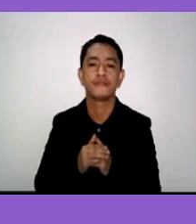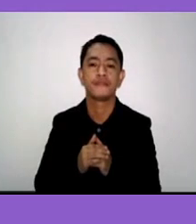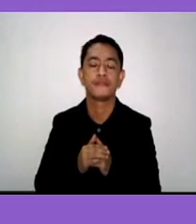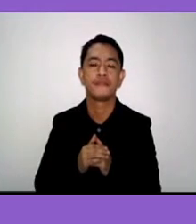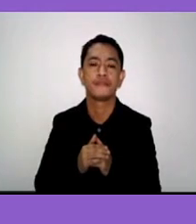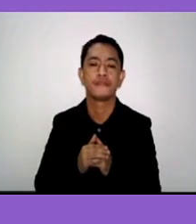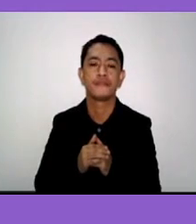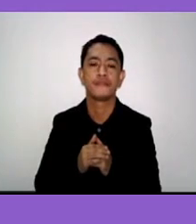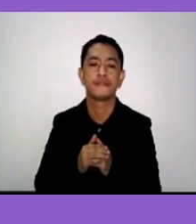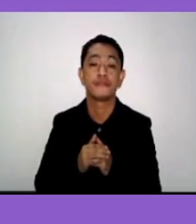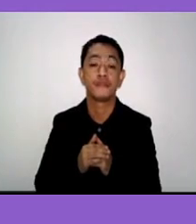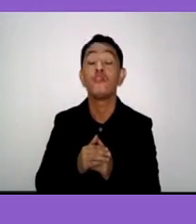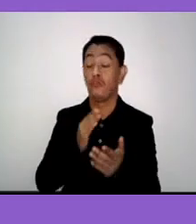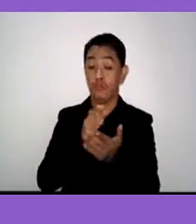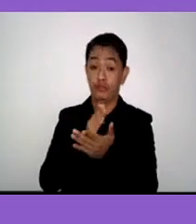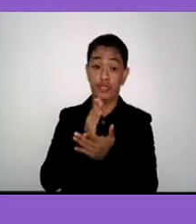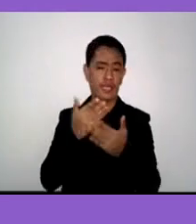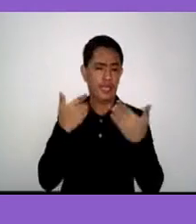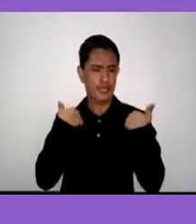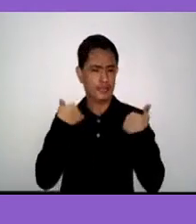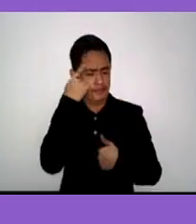All right, I think we can start.